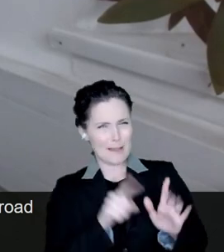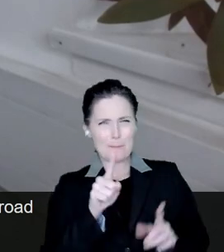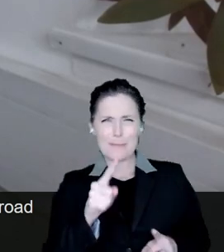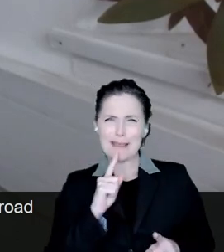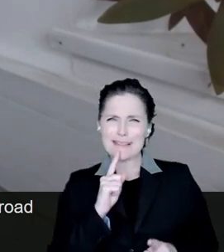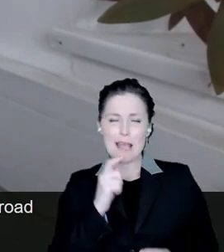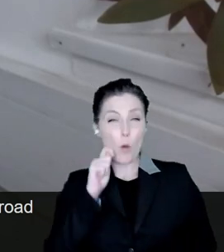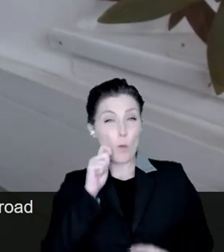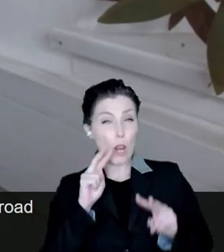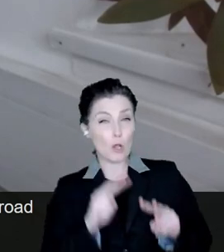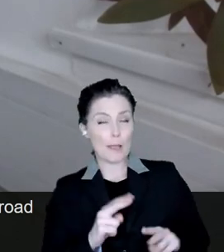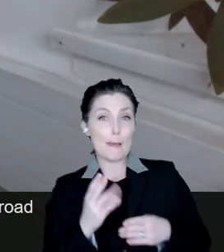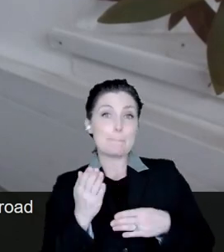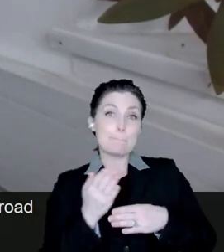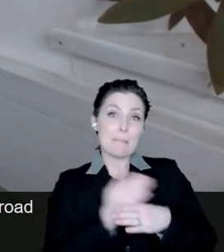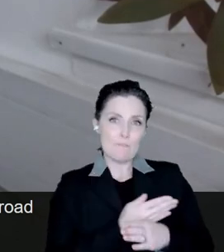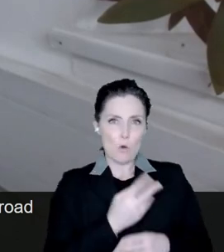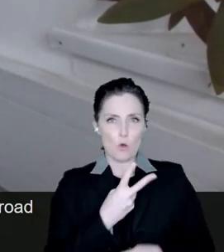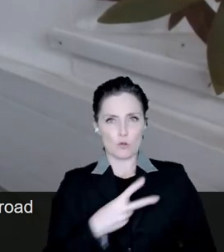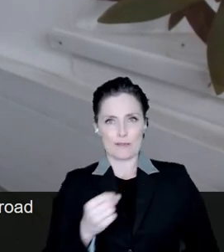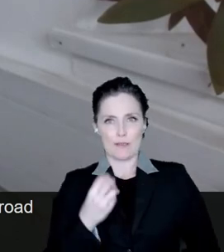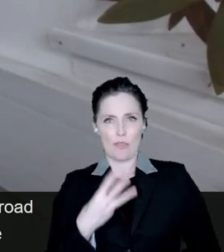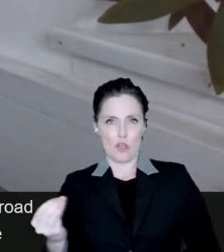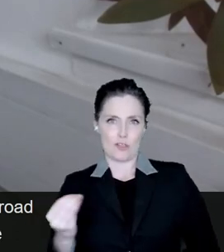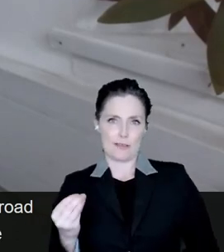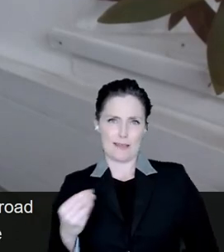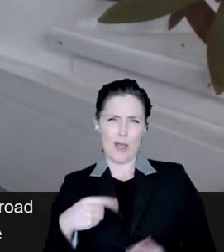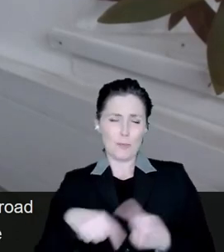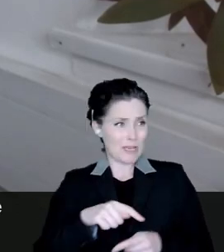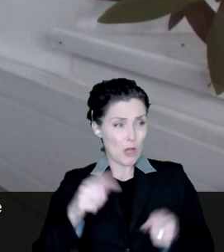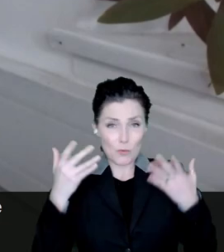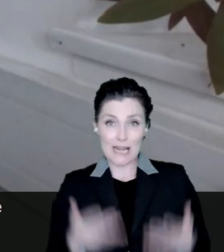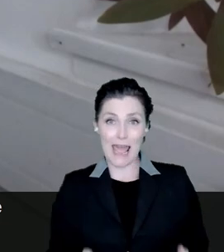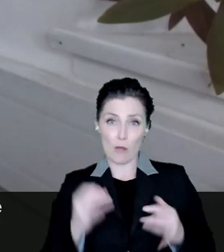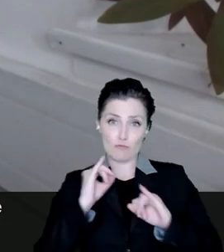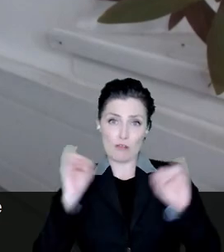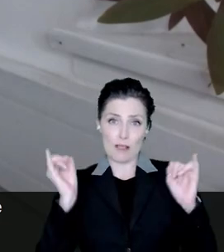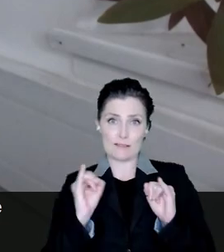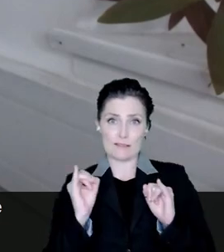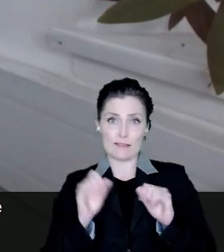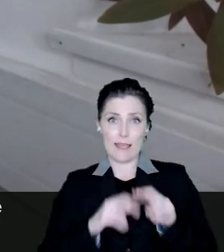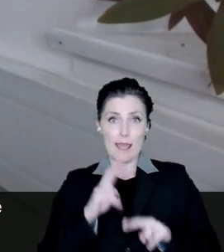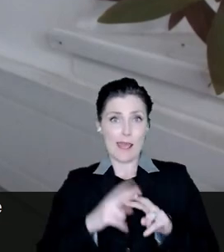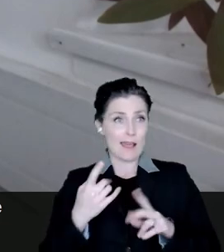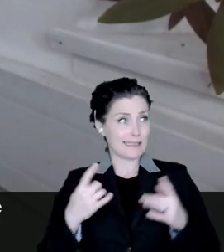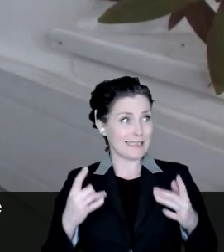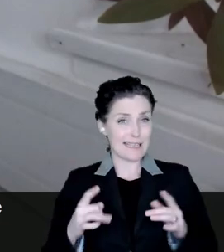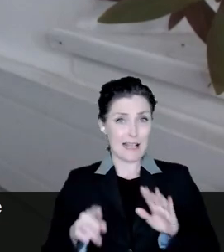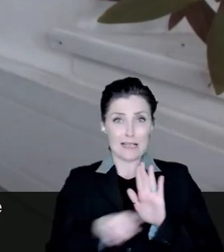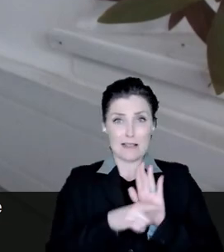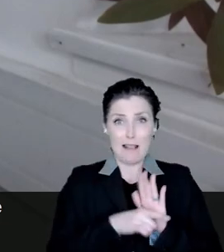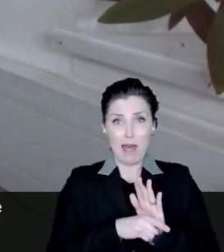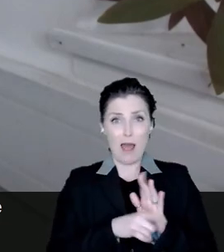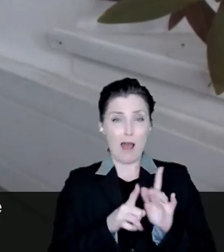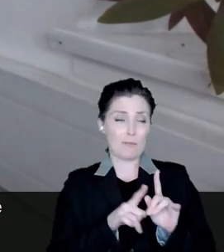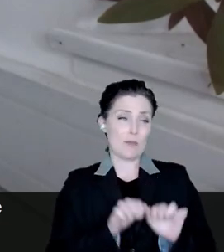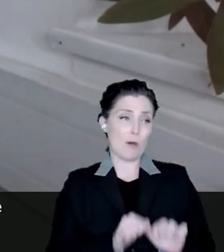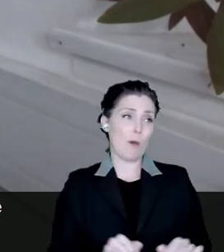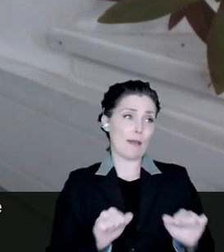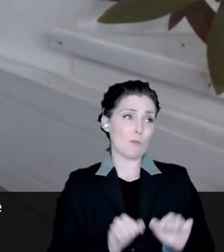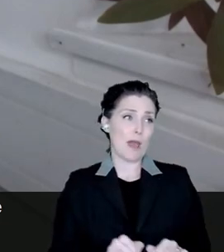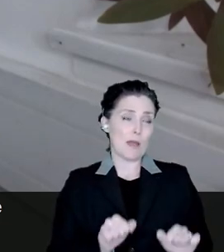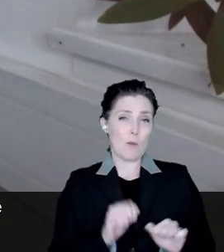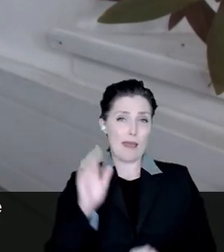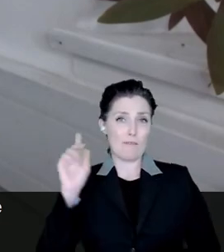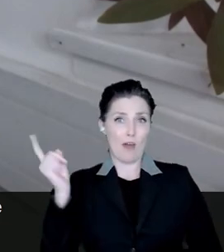before 2030. We know we're in a crisis. If the alarm is ringing, you don't, you know, wait ages for the ambulance. You have to get there